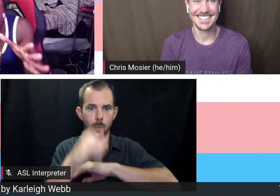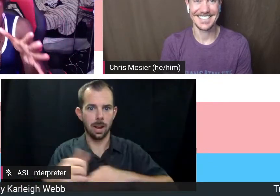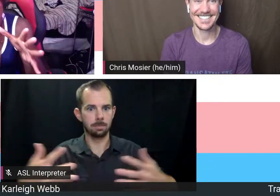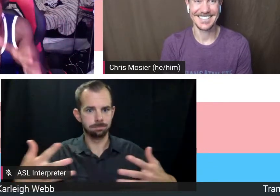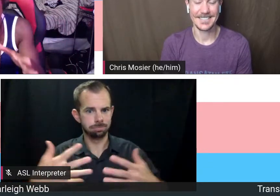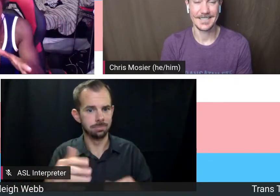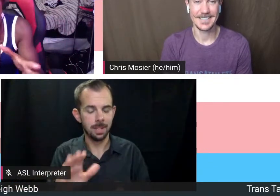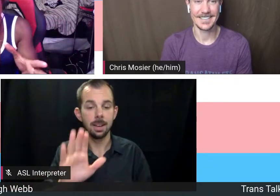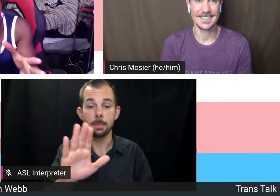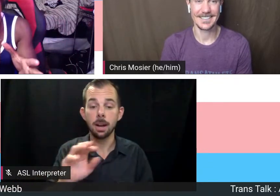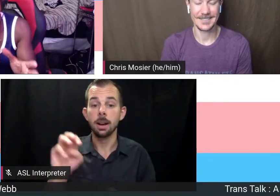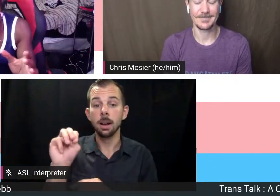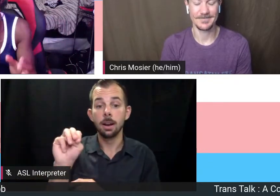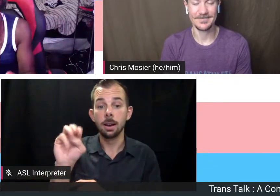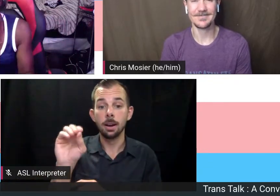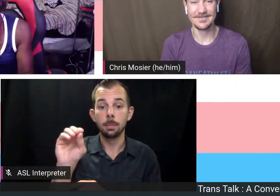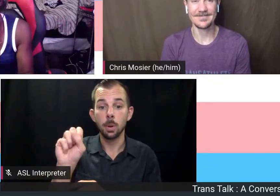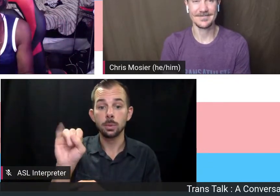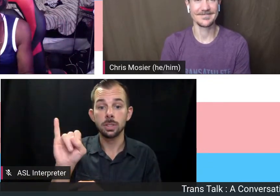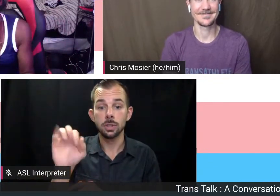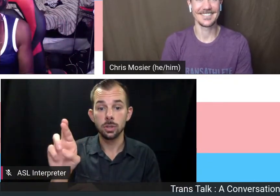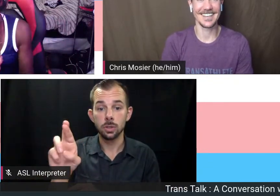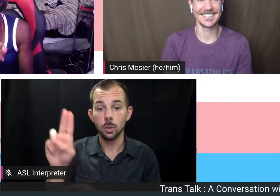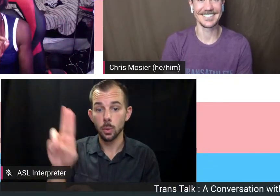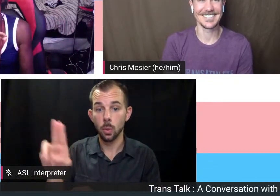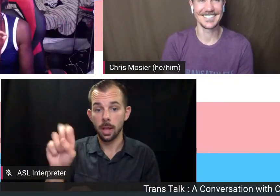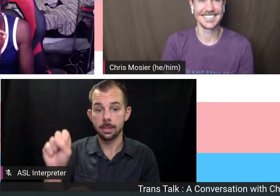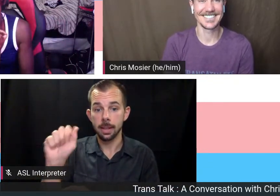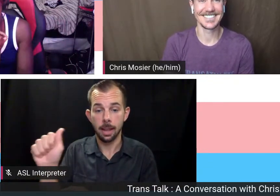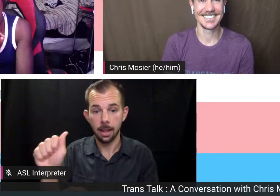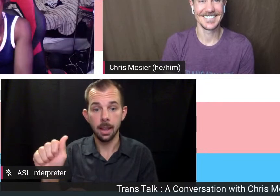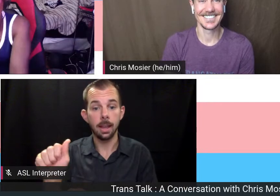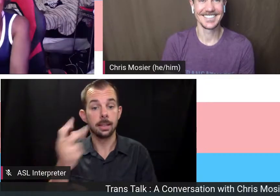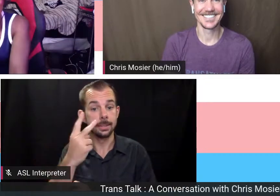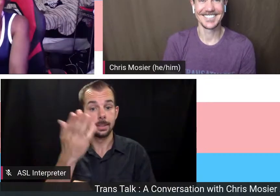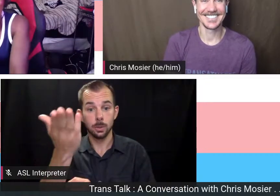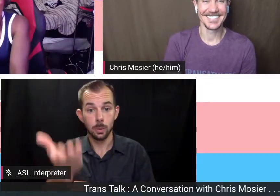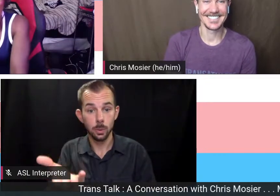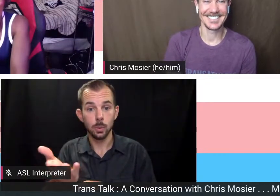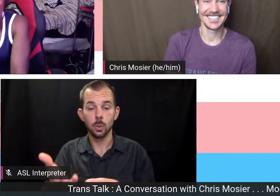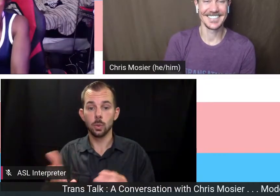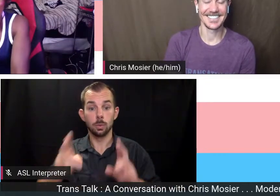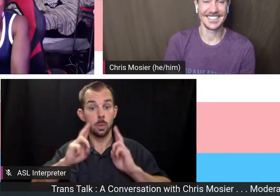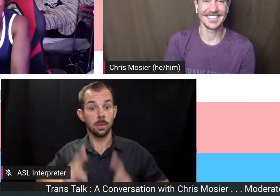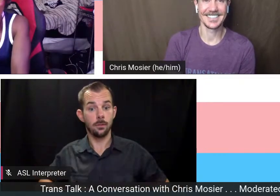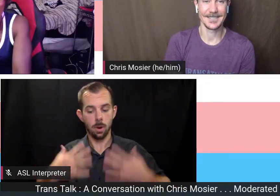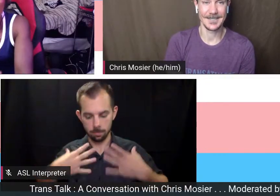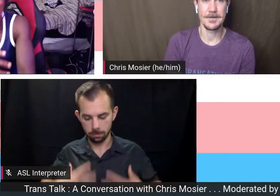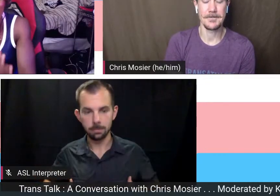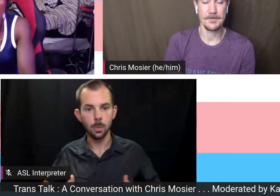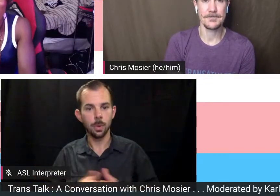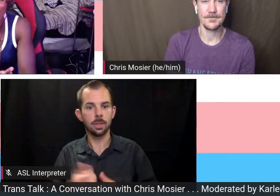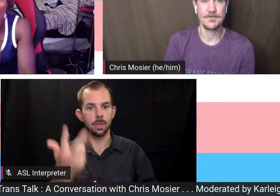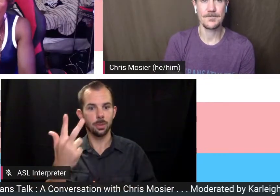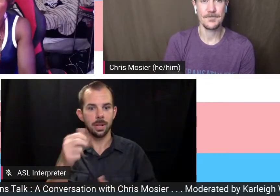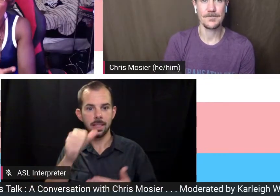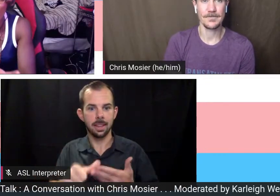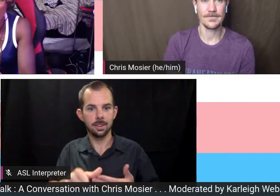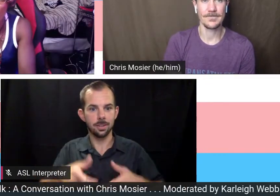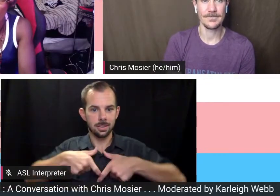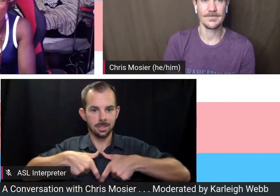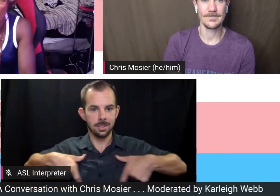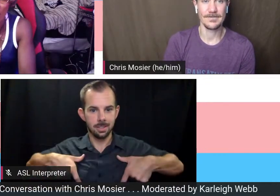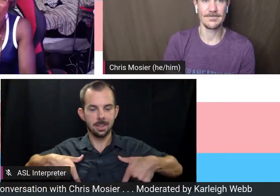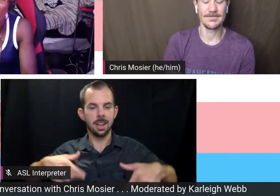the triathlon outfit, with the triathlon singlet, with the 3-letter code on it, and you made a